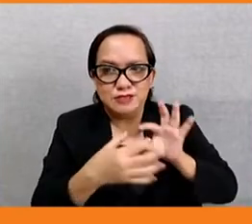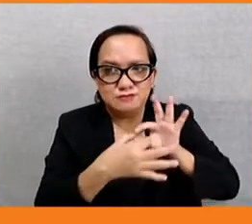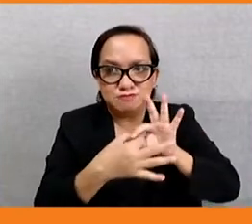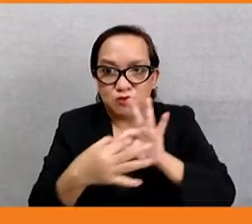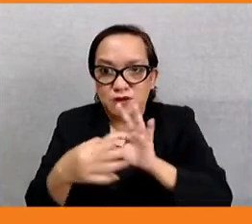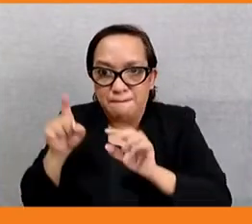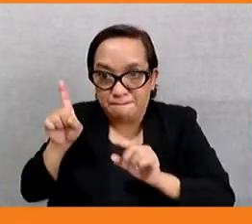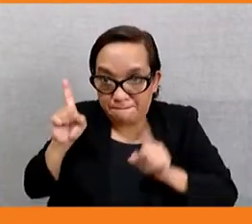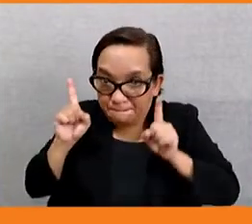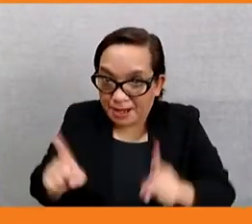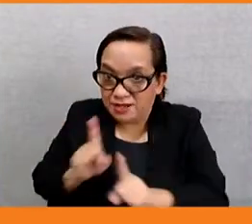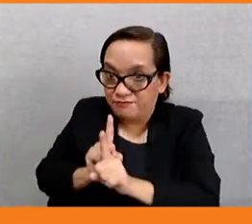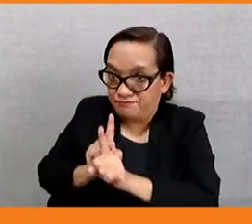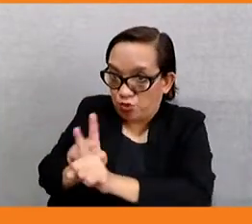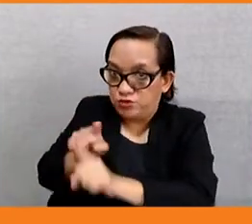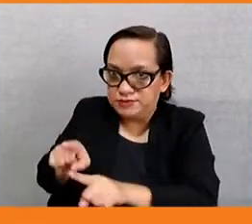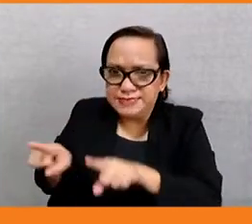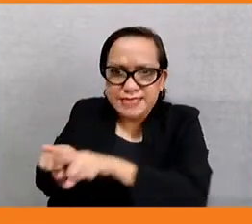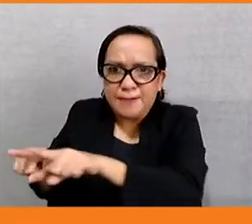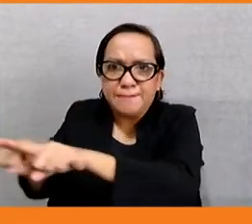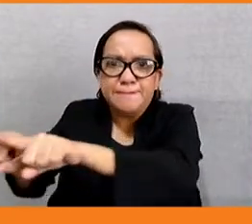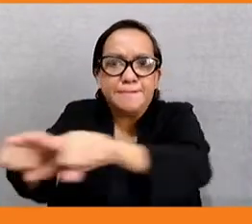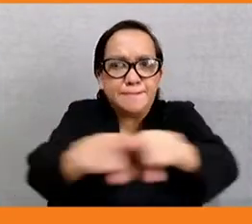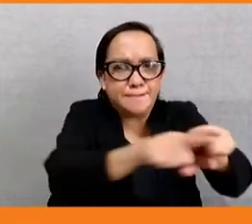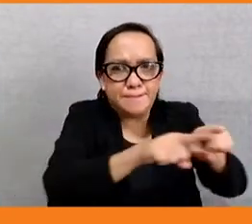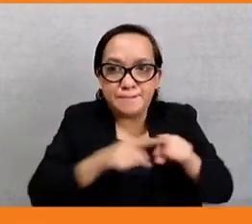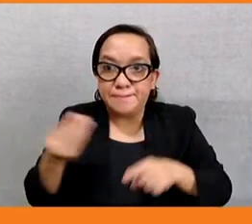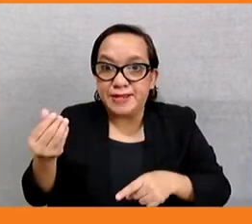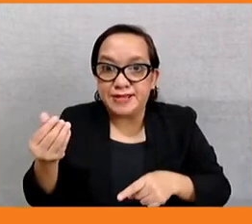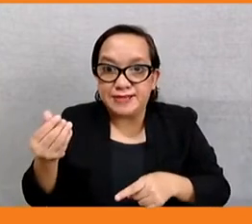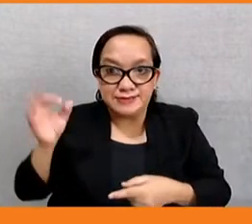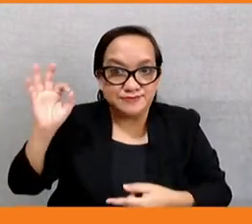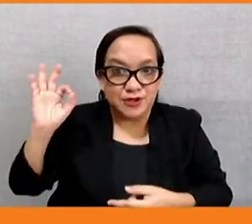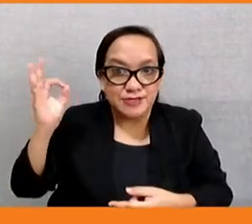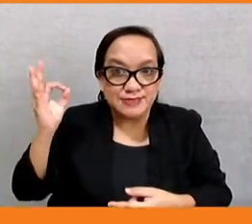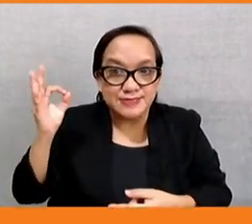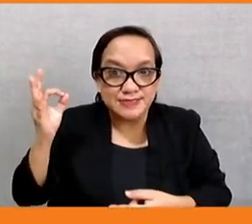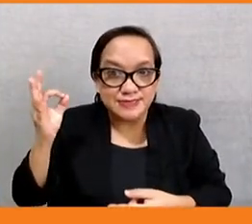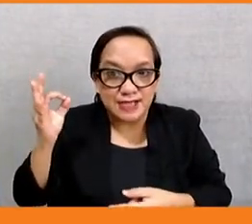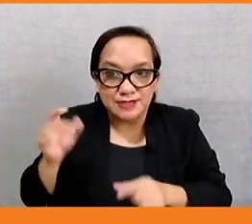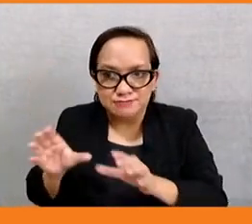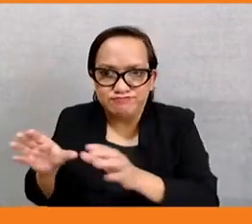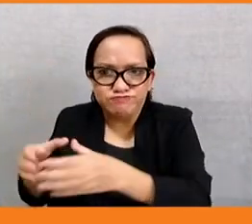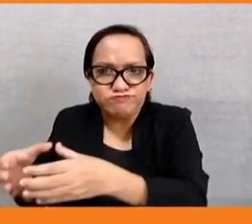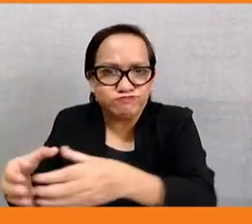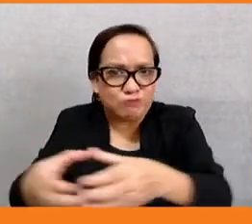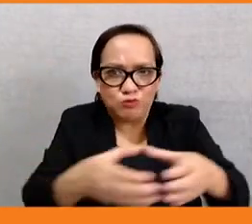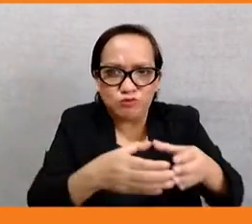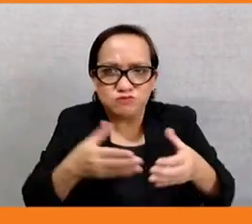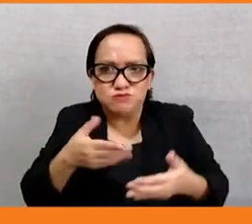standards, multilateral financial institutions standards. This recommendation is being considered under